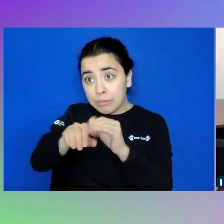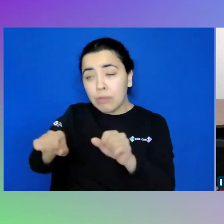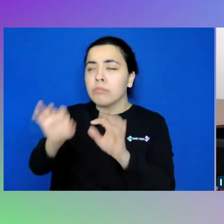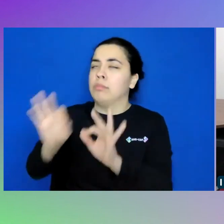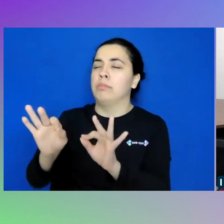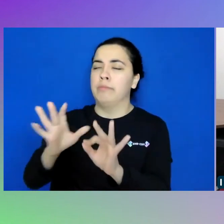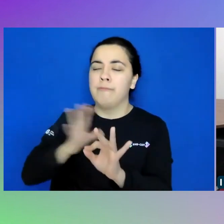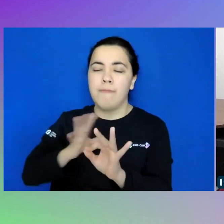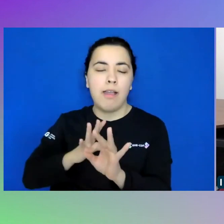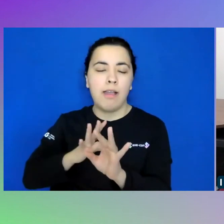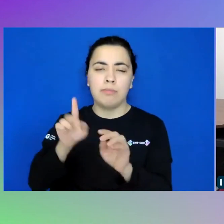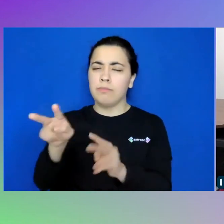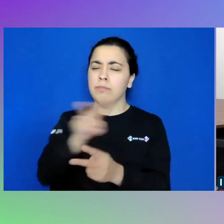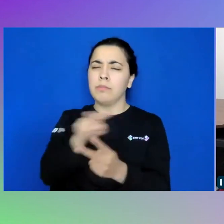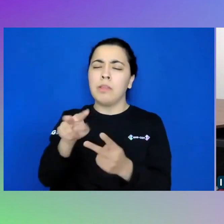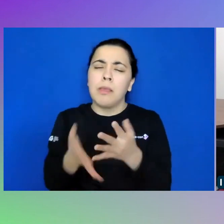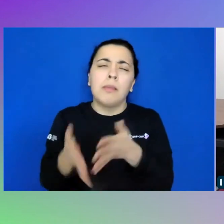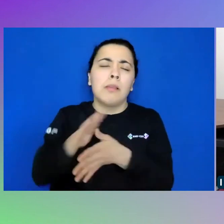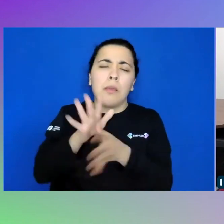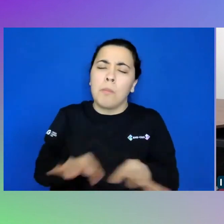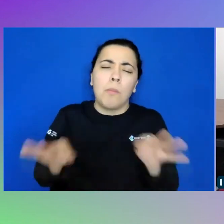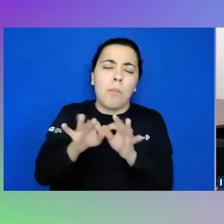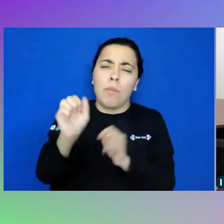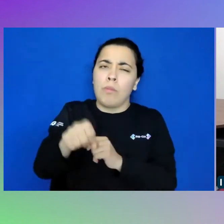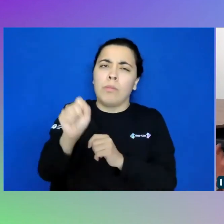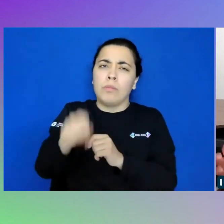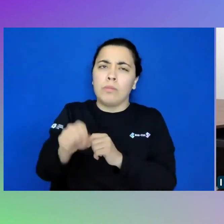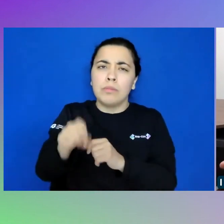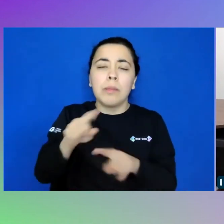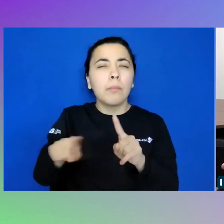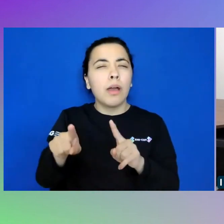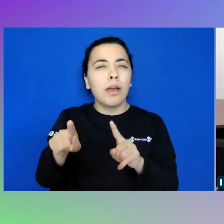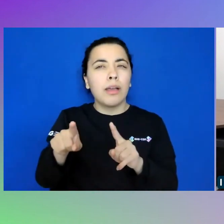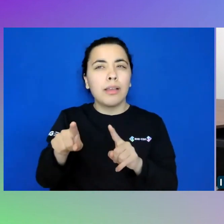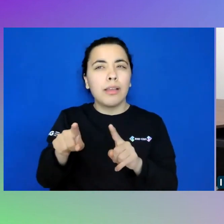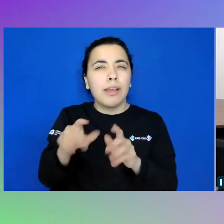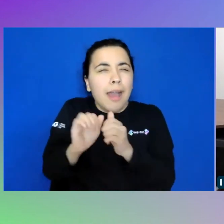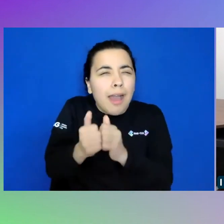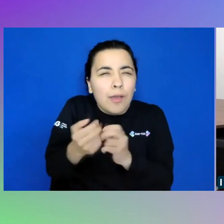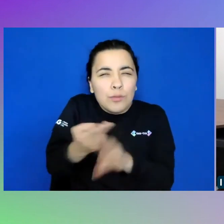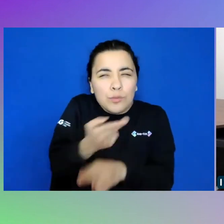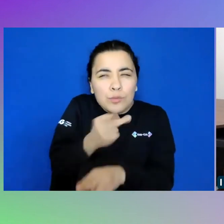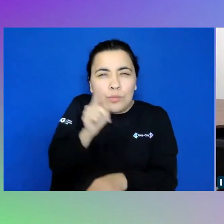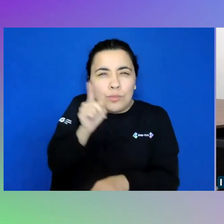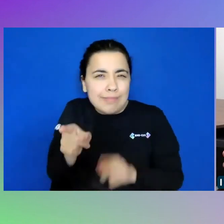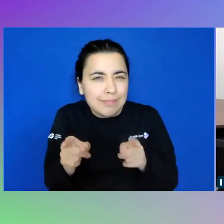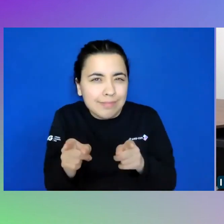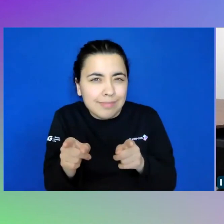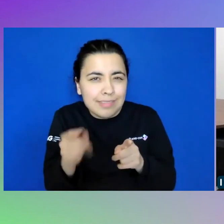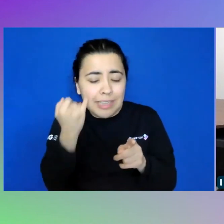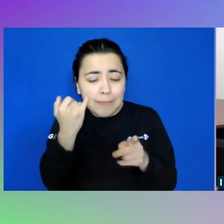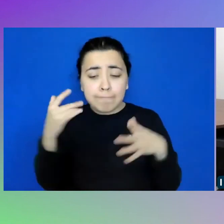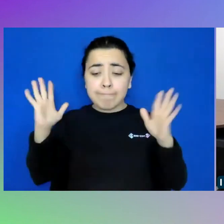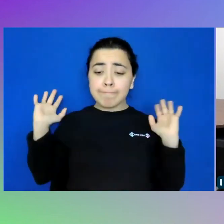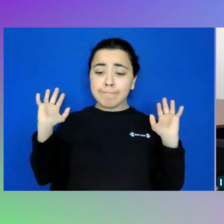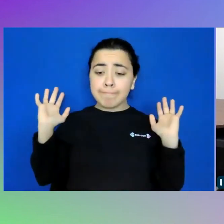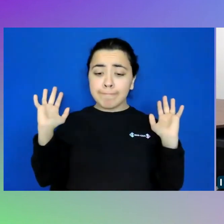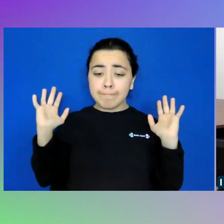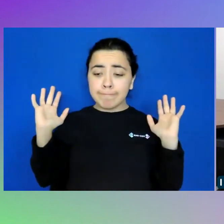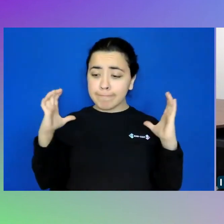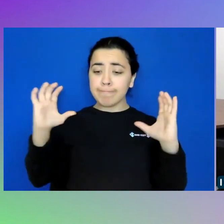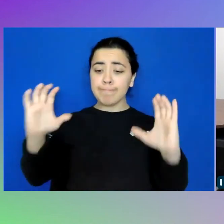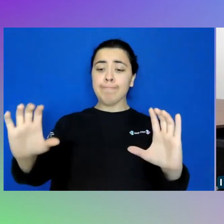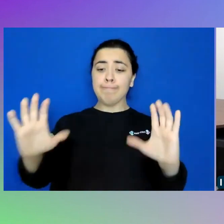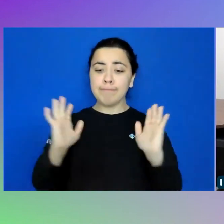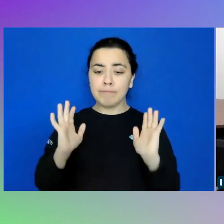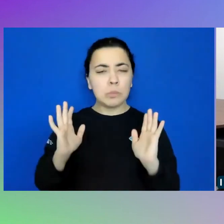But you also have to know how to leverage that appropriately. And that's where the individual knowledge comes in. That's why I can see